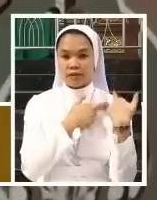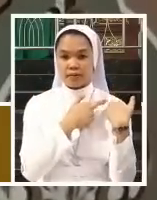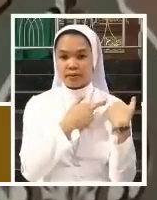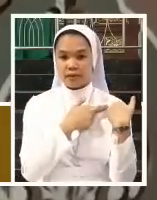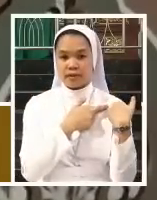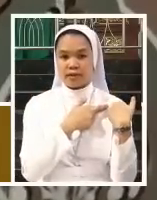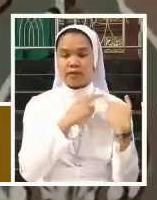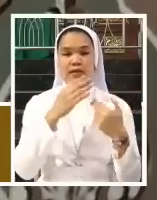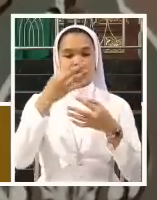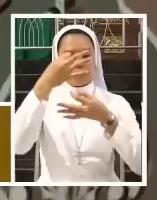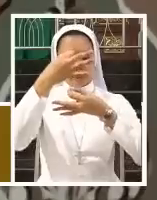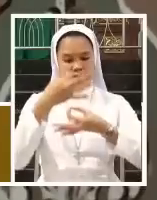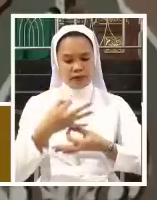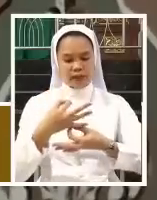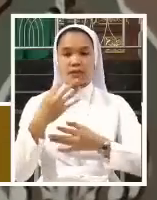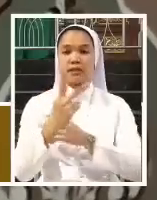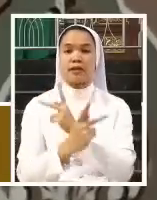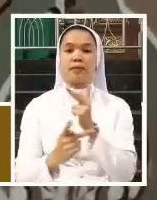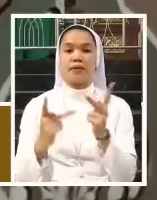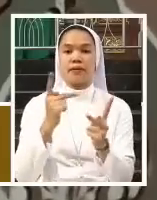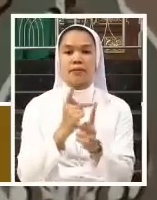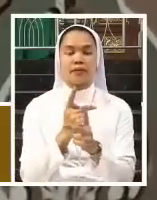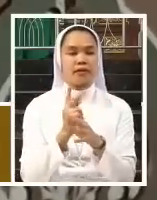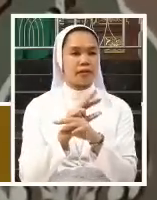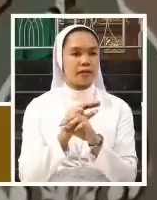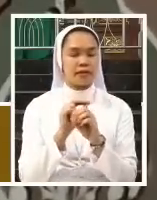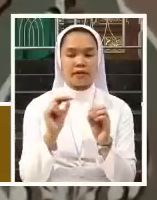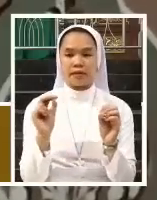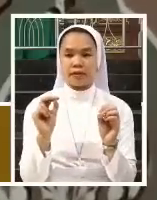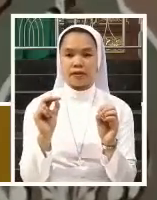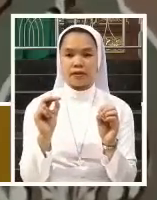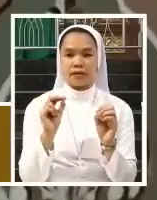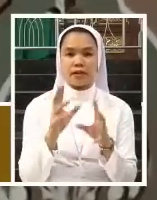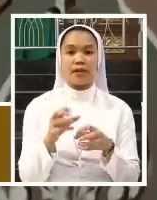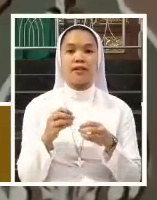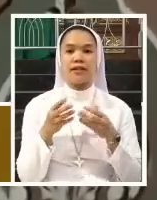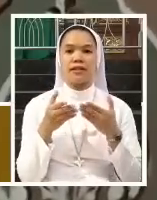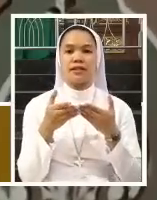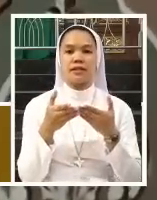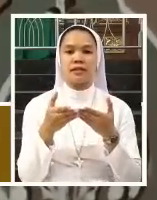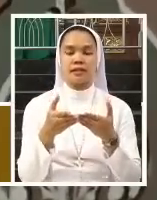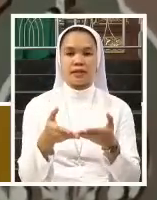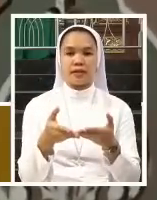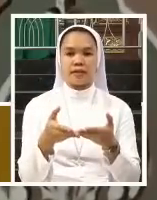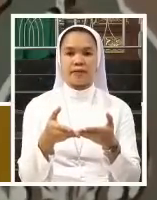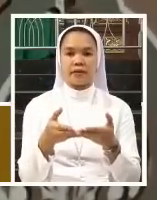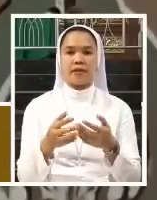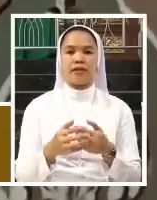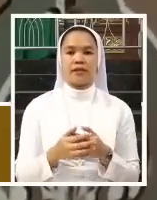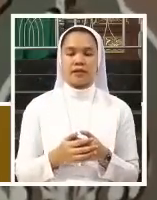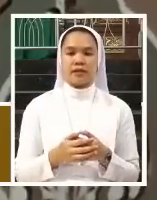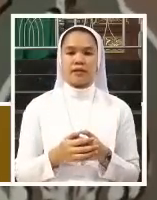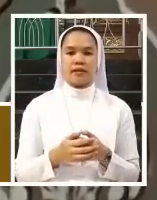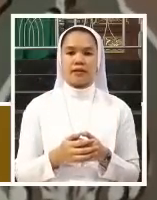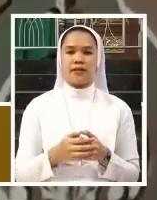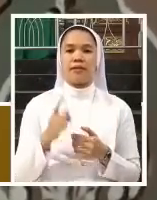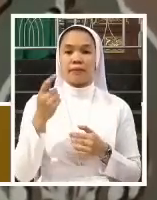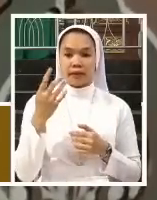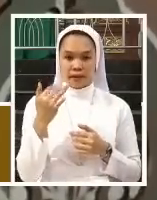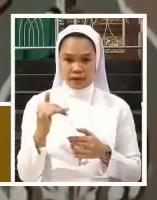humarap sa mga tao. No, it is given. They are stamped with. They